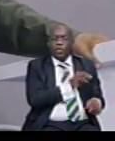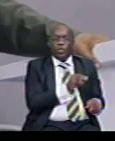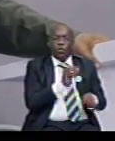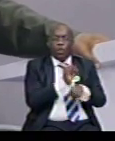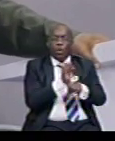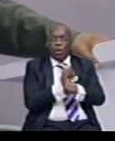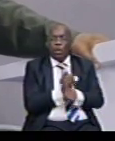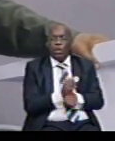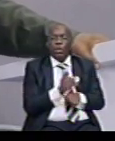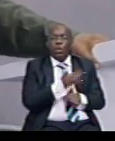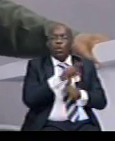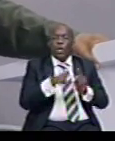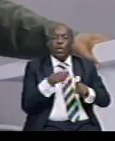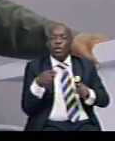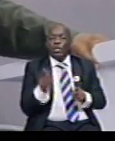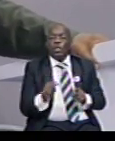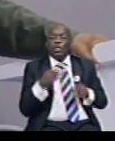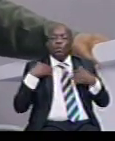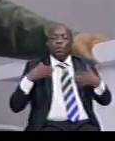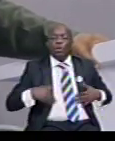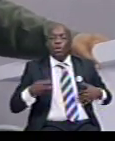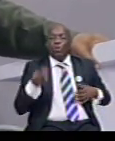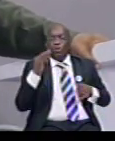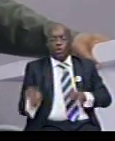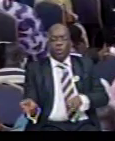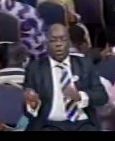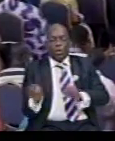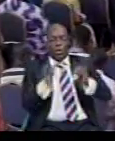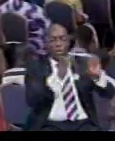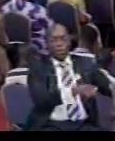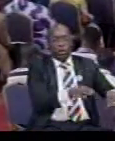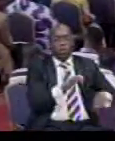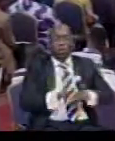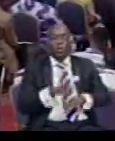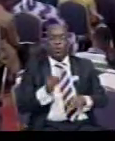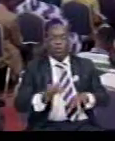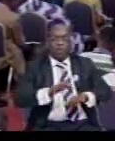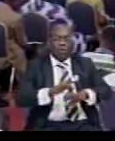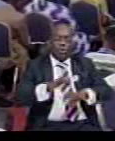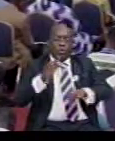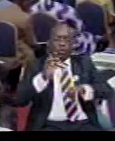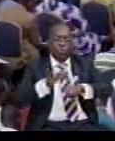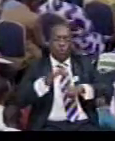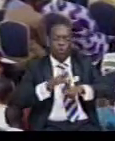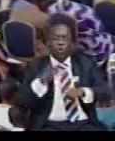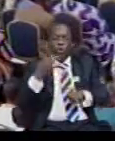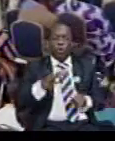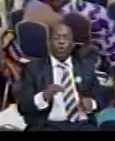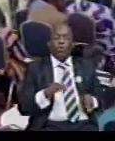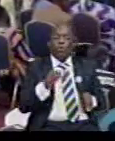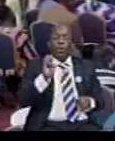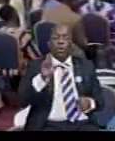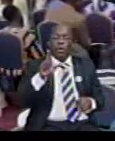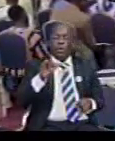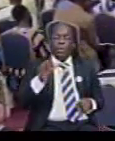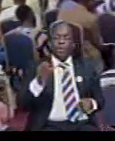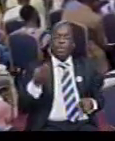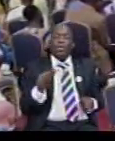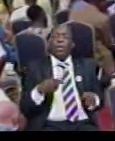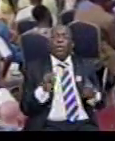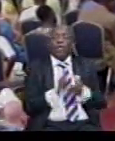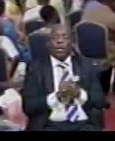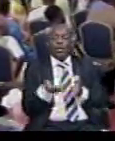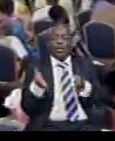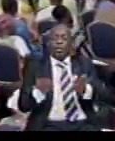on a dead body, and bones of Elisha, that dead man rose up.